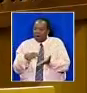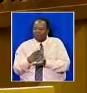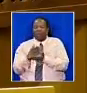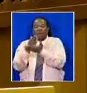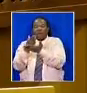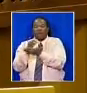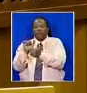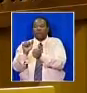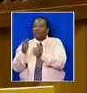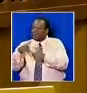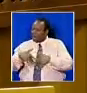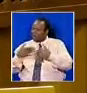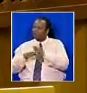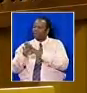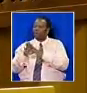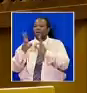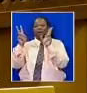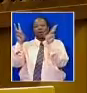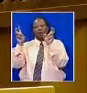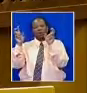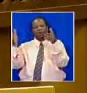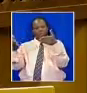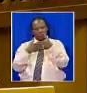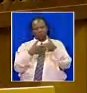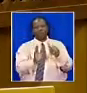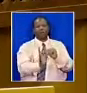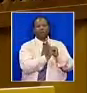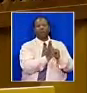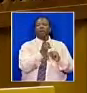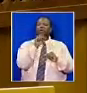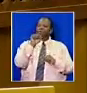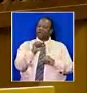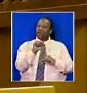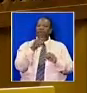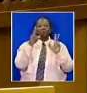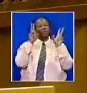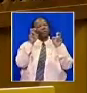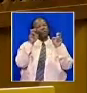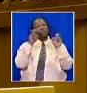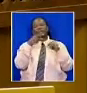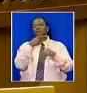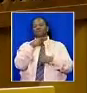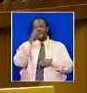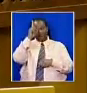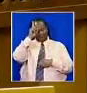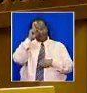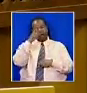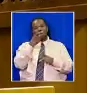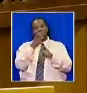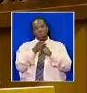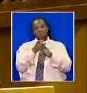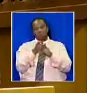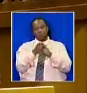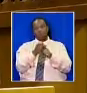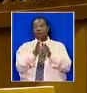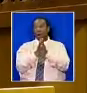quote. It is against this backdrop of the words of President Mandela that we want to respectfully request